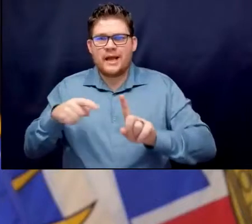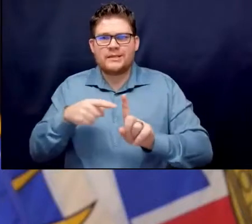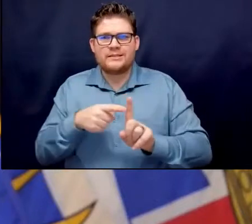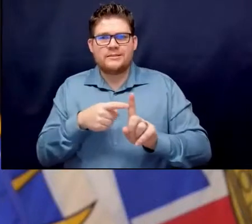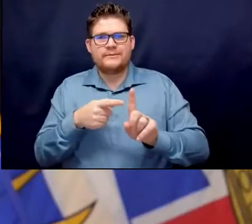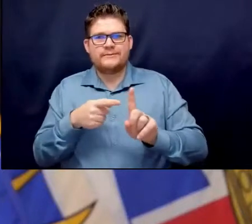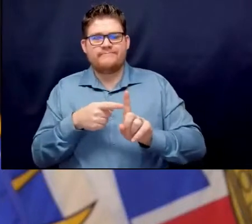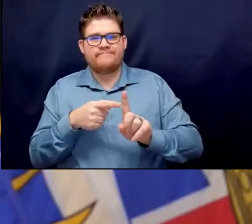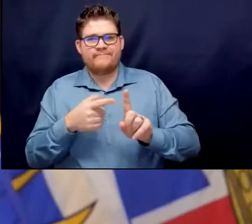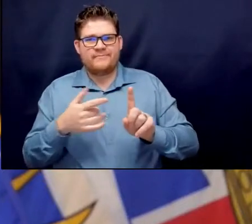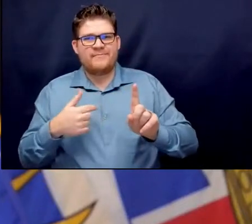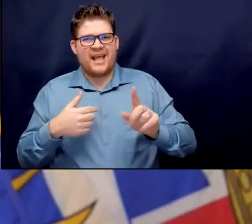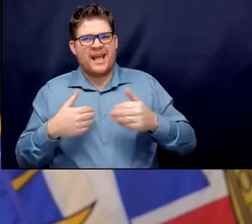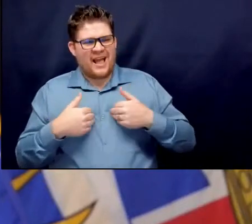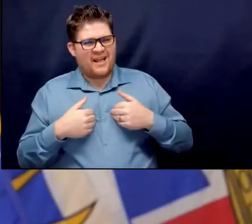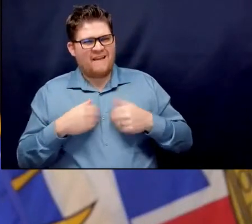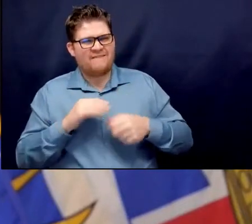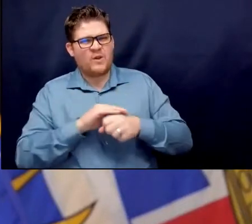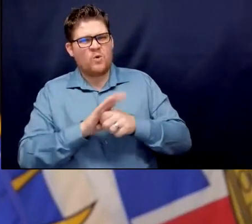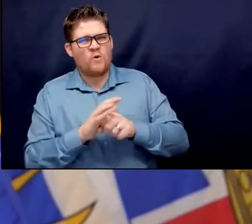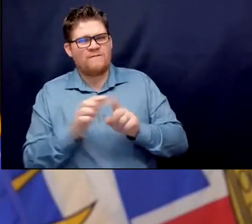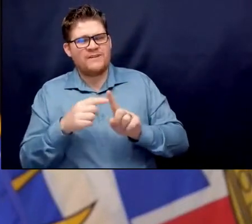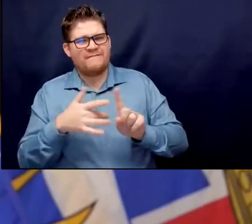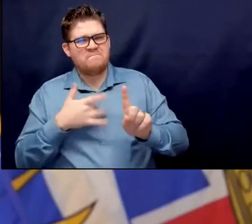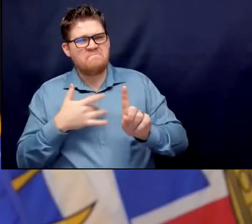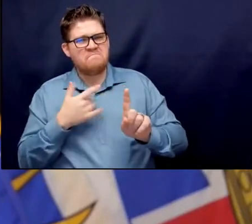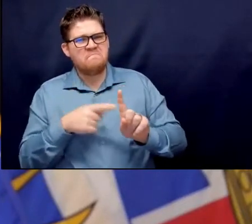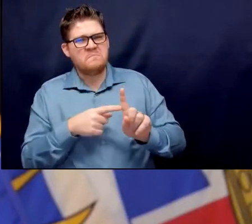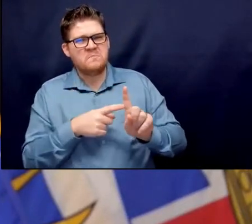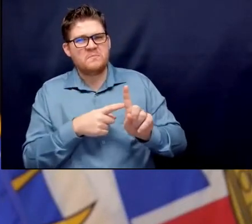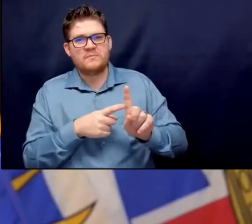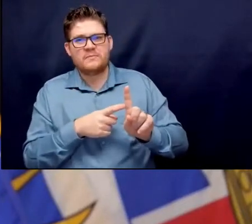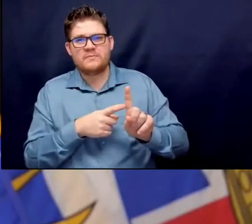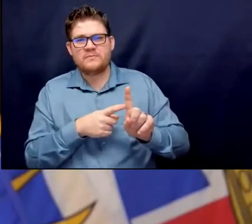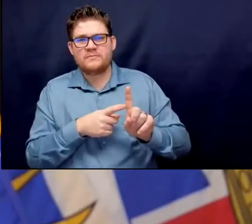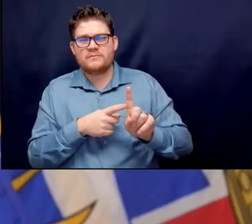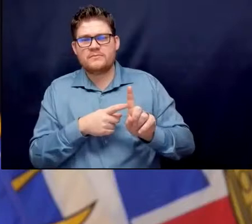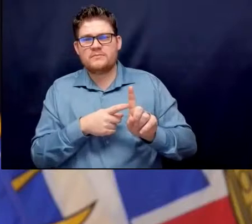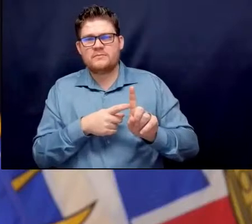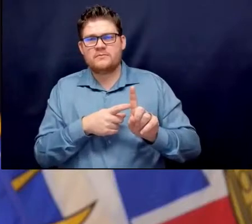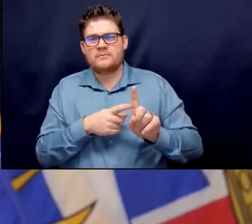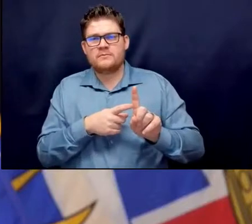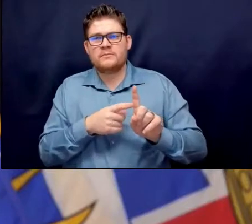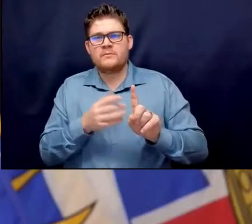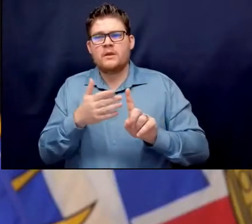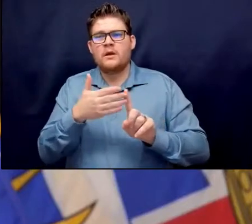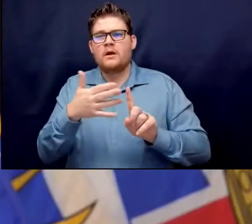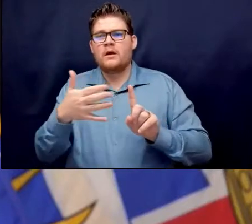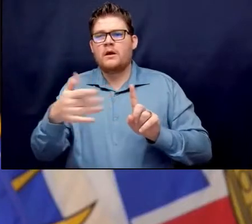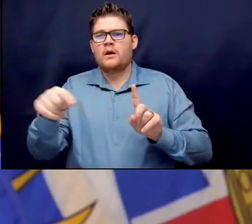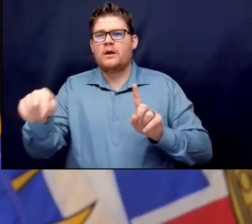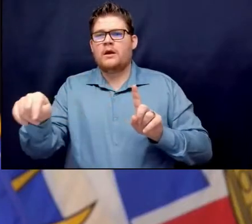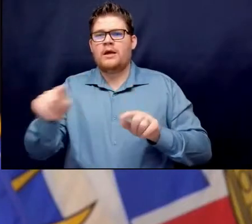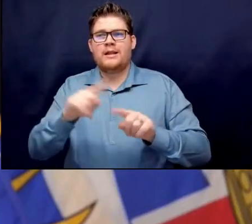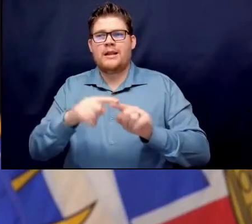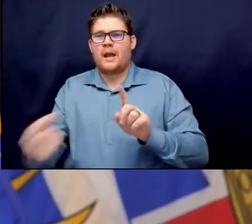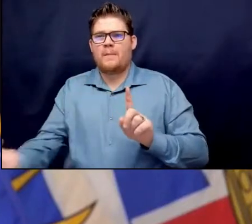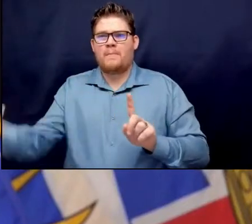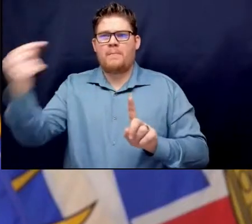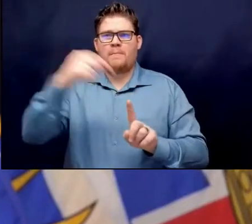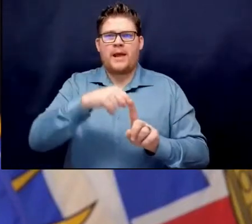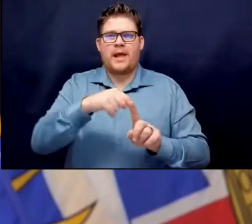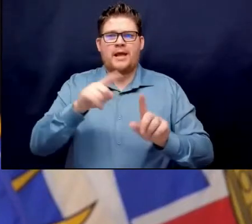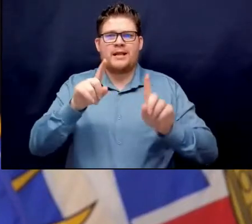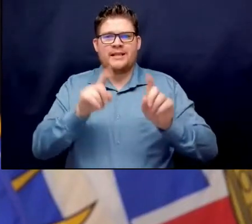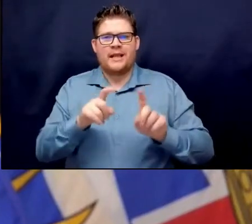we're facing right now, that there just is not a PCR testing available for mild people. For mild cases,